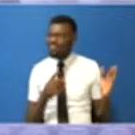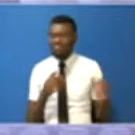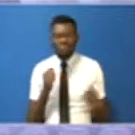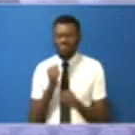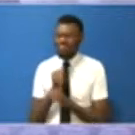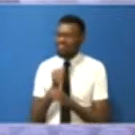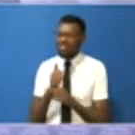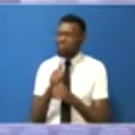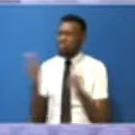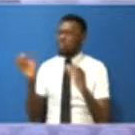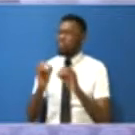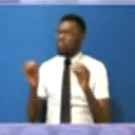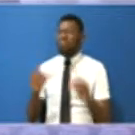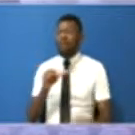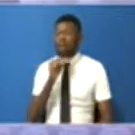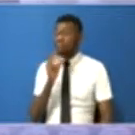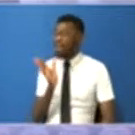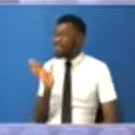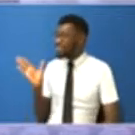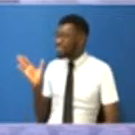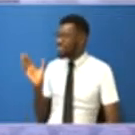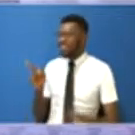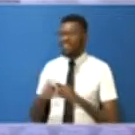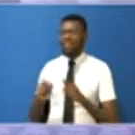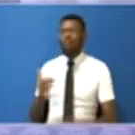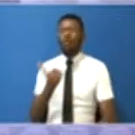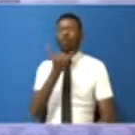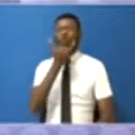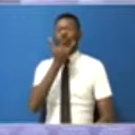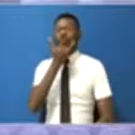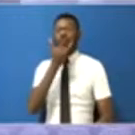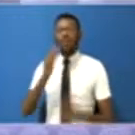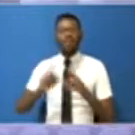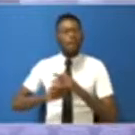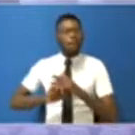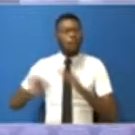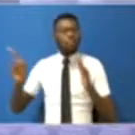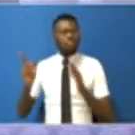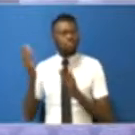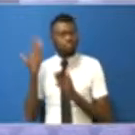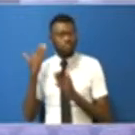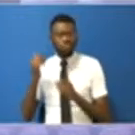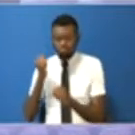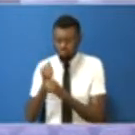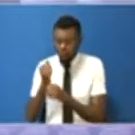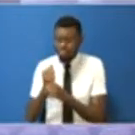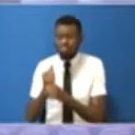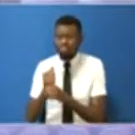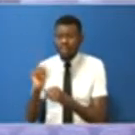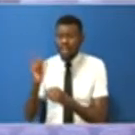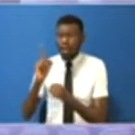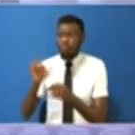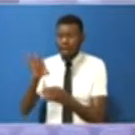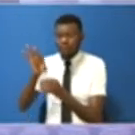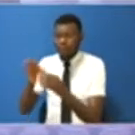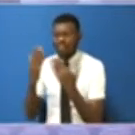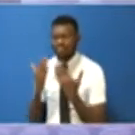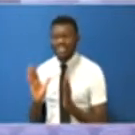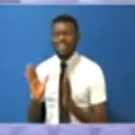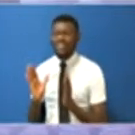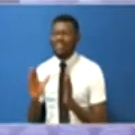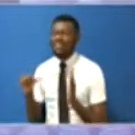secretary the man to my right to did exactly that by running away from the mandate given to him by the europeans actually the entire mess we have in this